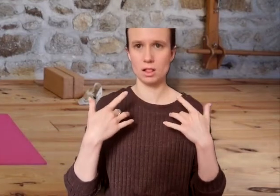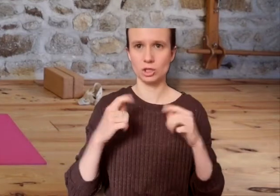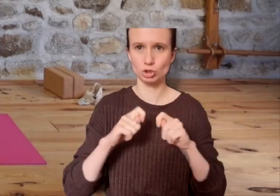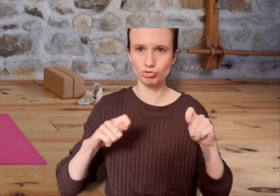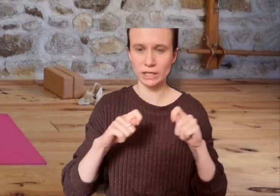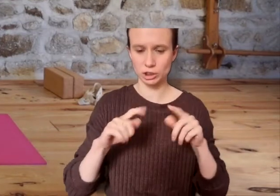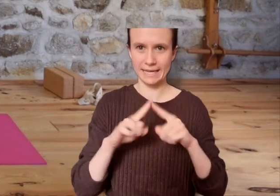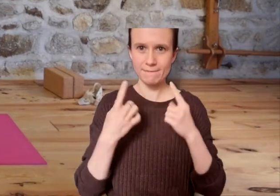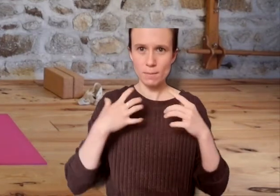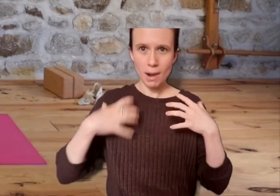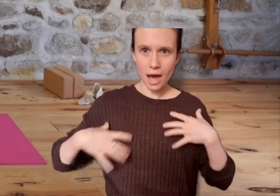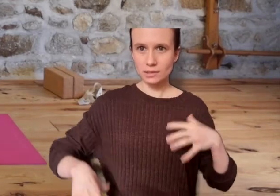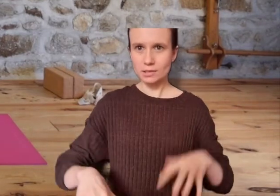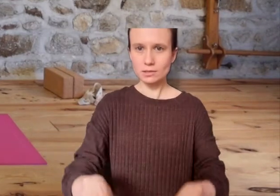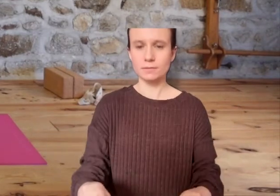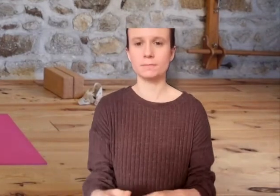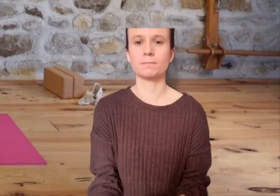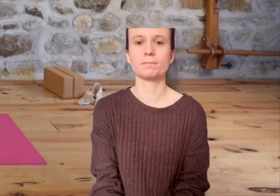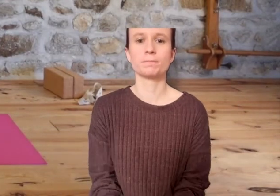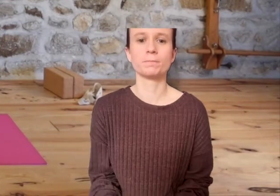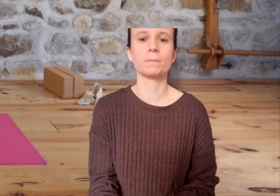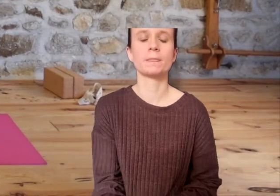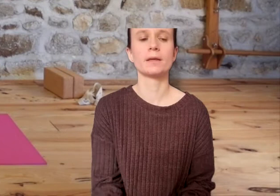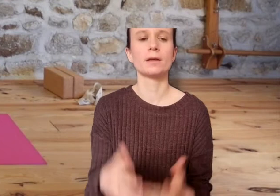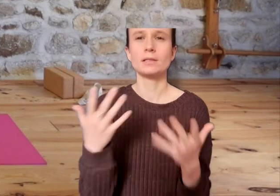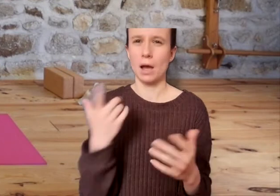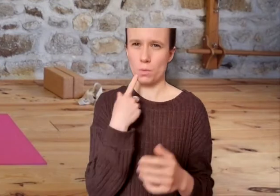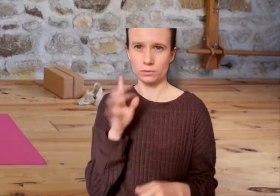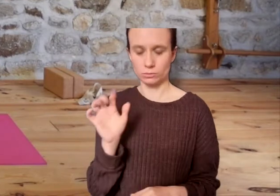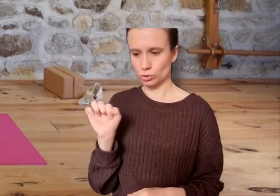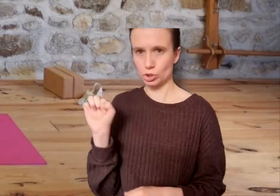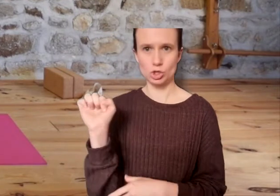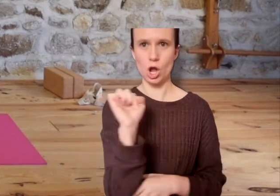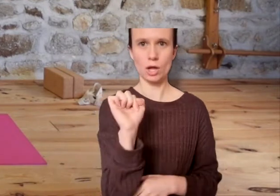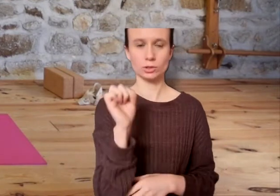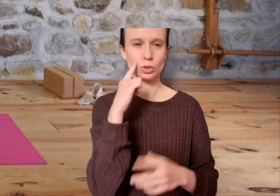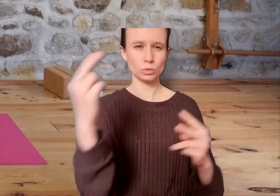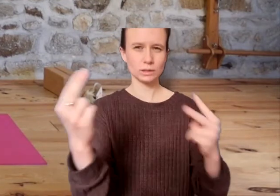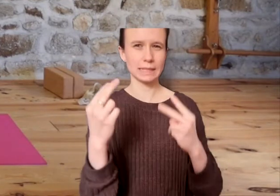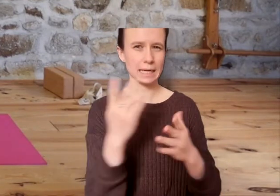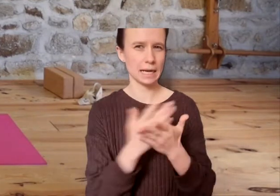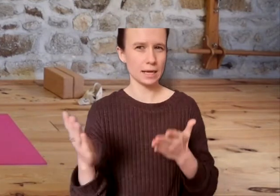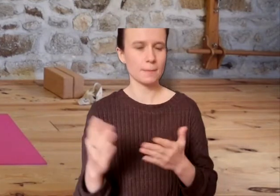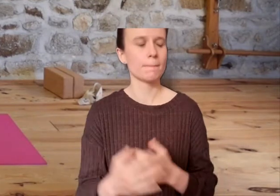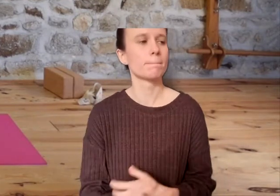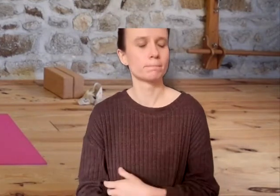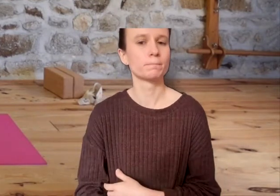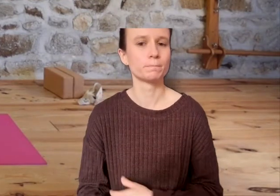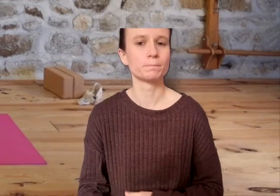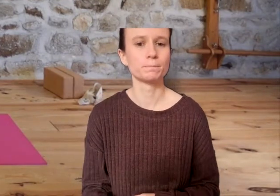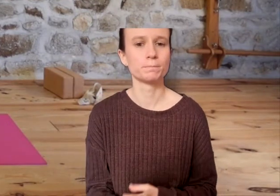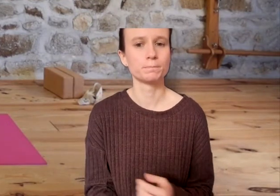place. So I'm just going to turn on a slight angle for you for these next couple so that you can maybe see it a little bit